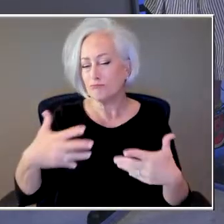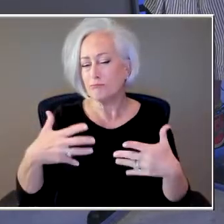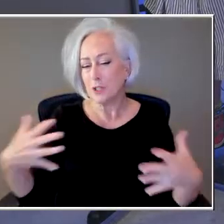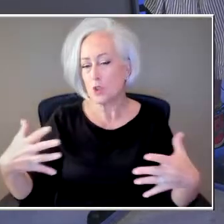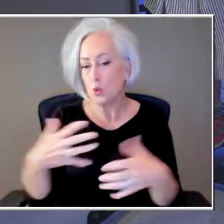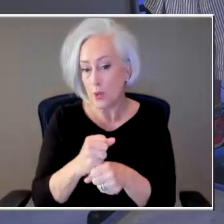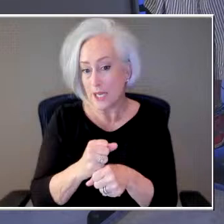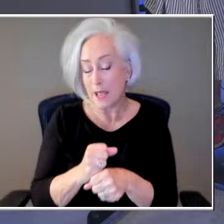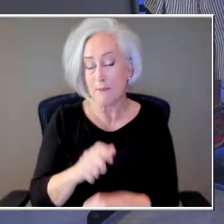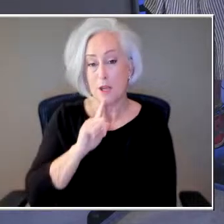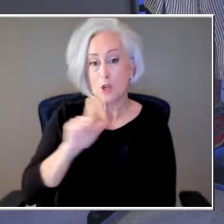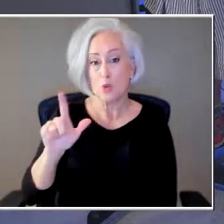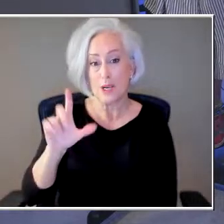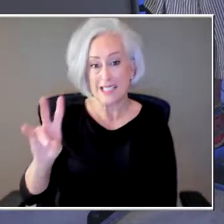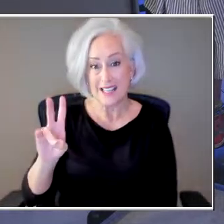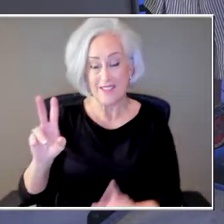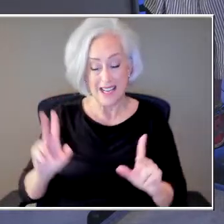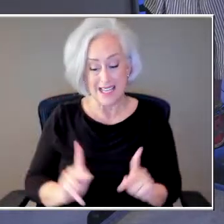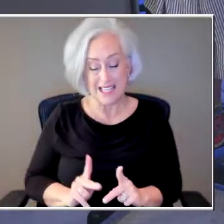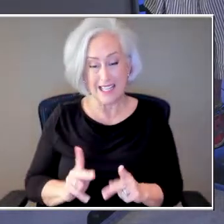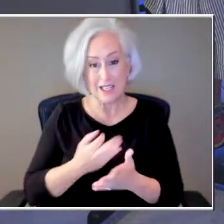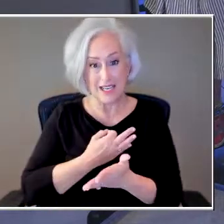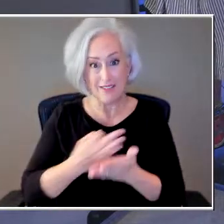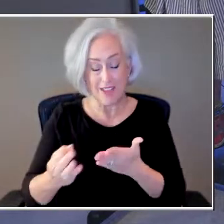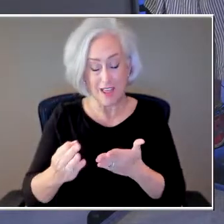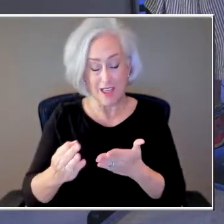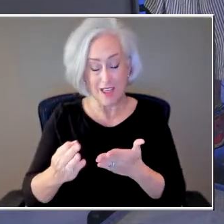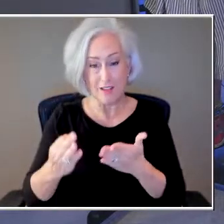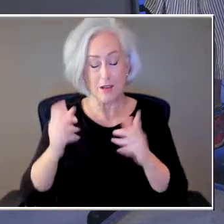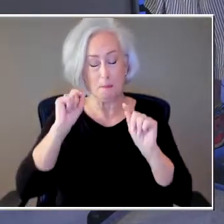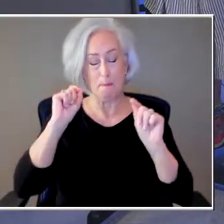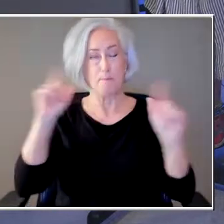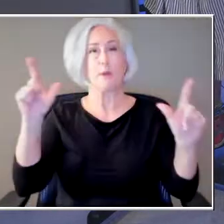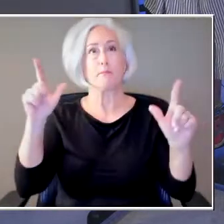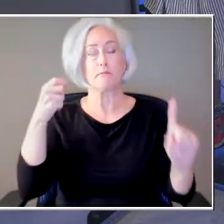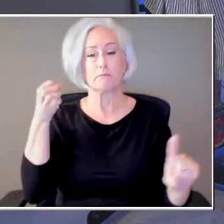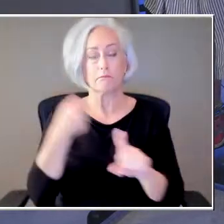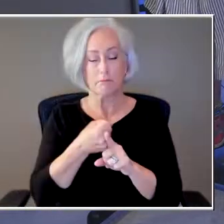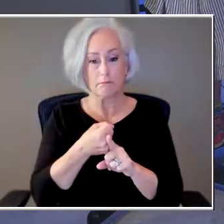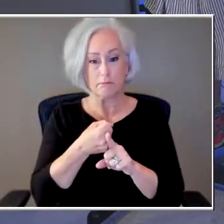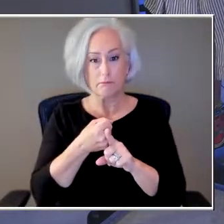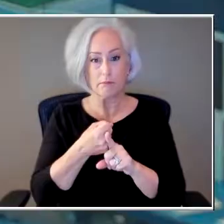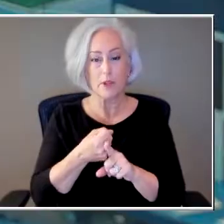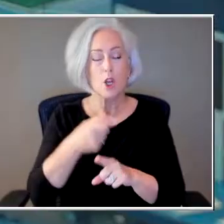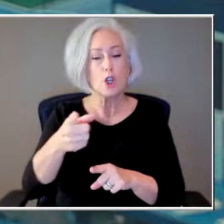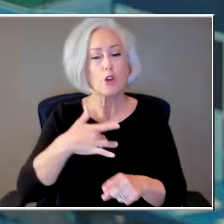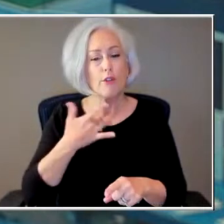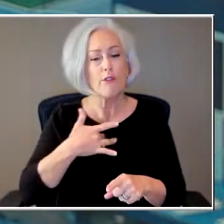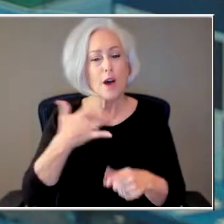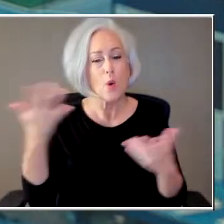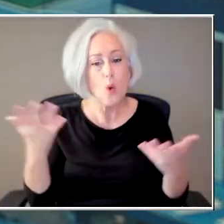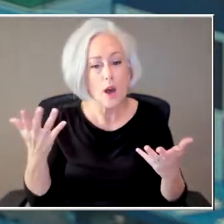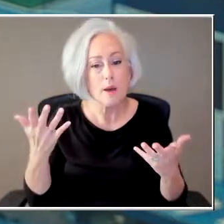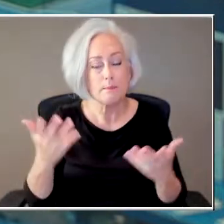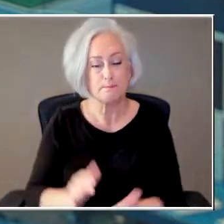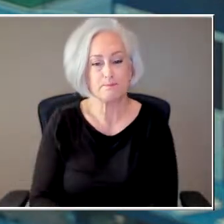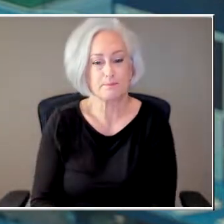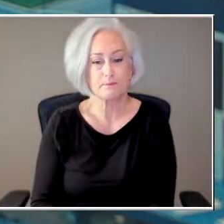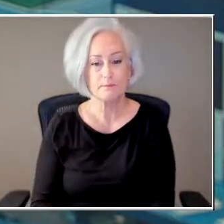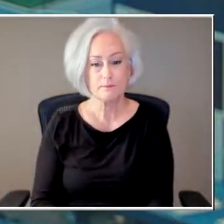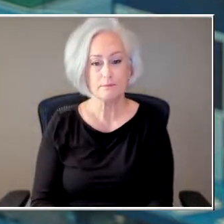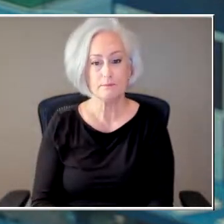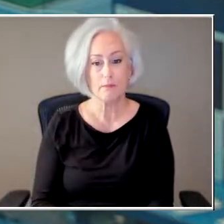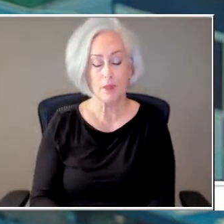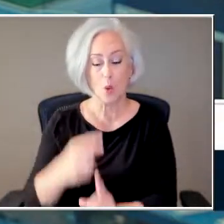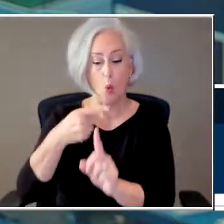27, kidney failure came as a surprise, I would imagine. What symptoms were you feeling? Let's see, about a month